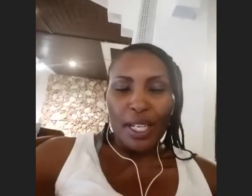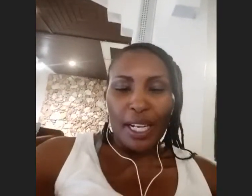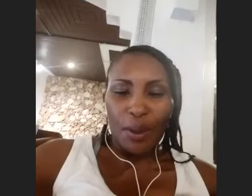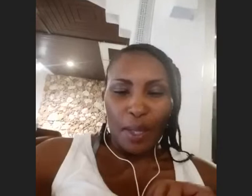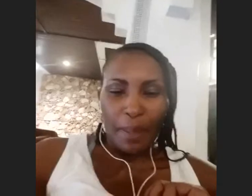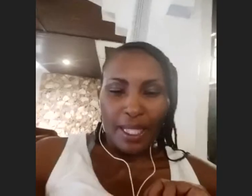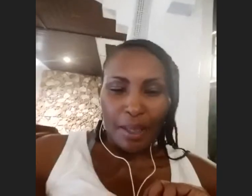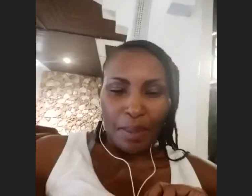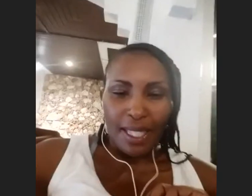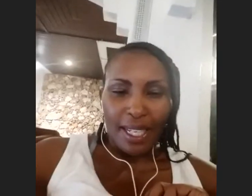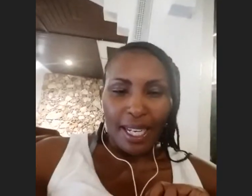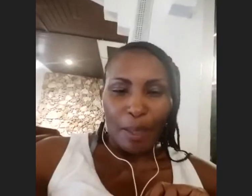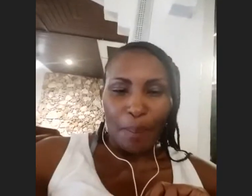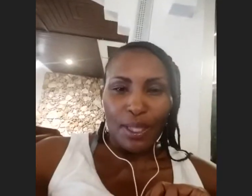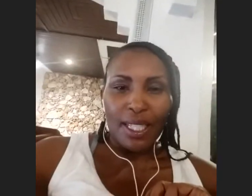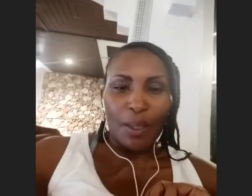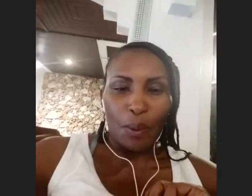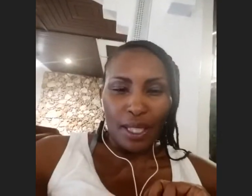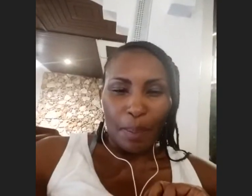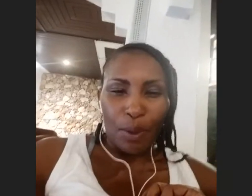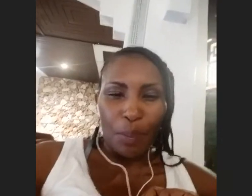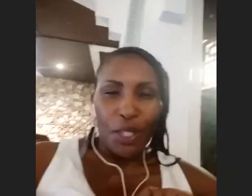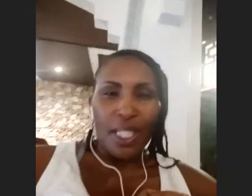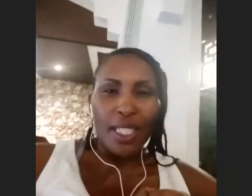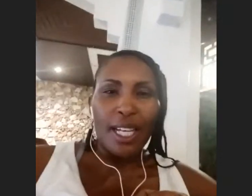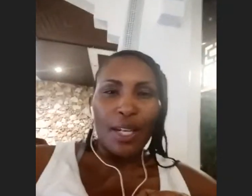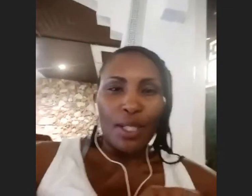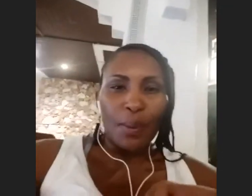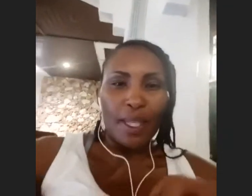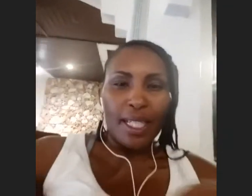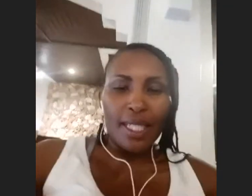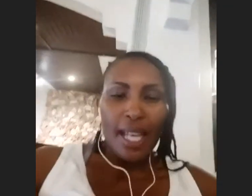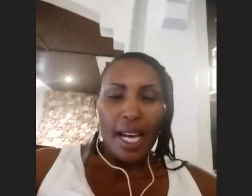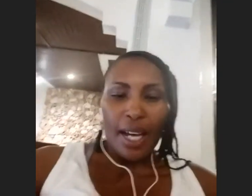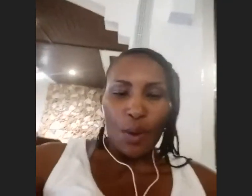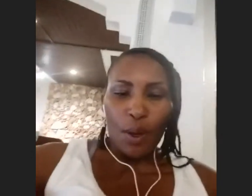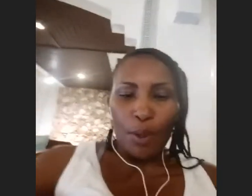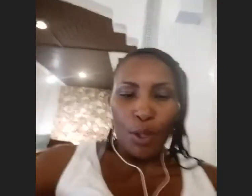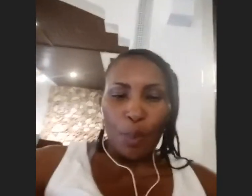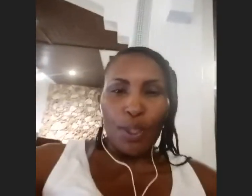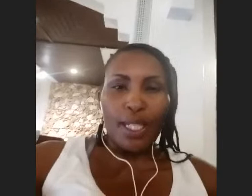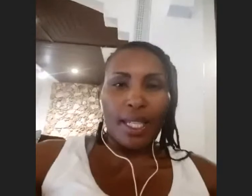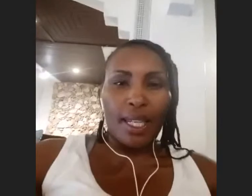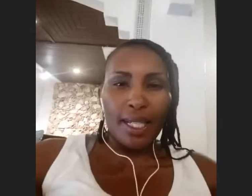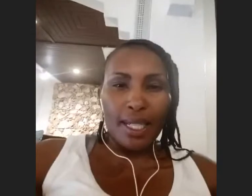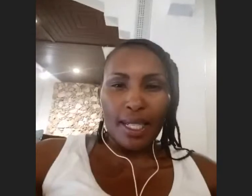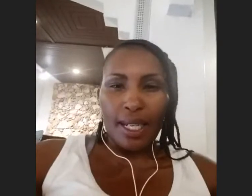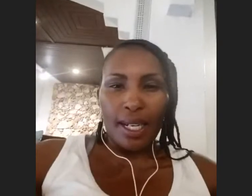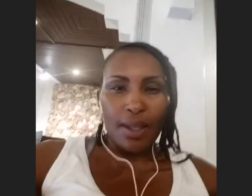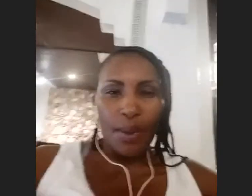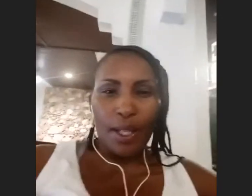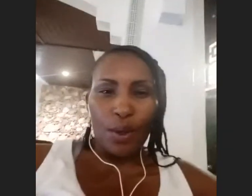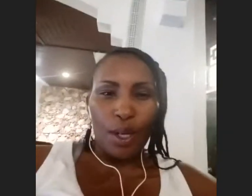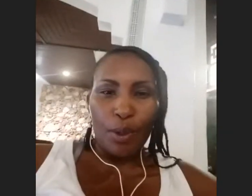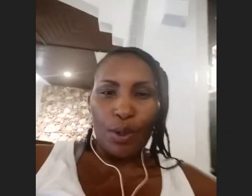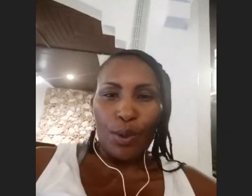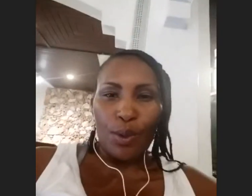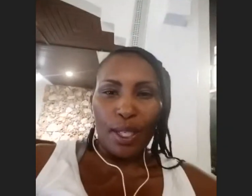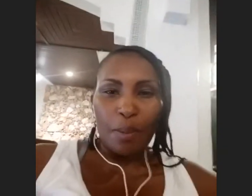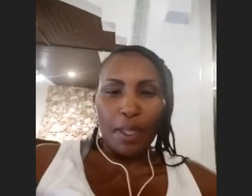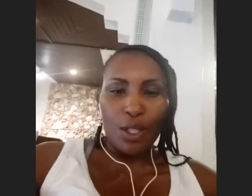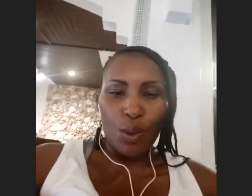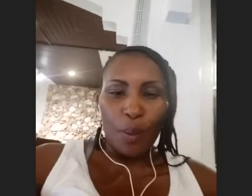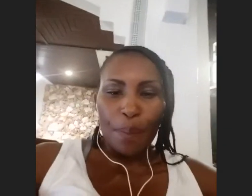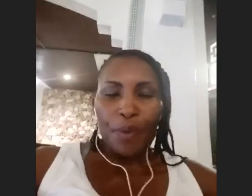you join. I don't know whether my team is there and posting the WhatsApp group. Jacinta, are you still with us? Are you able to post that? I don't know whether you're able to do